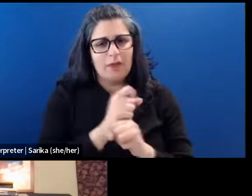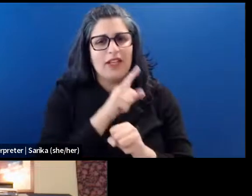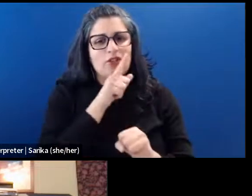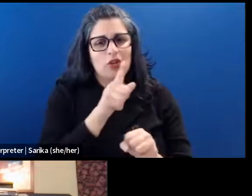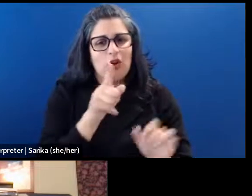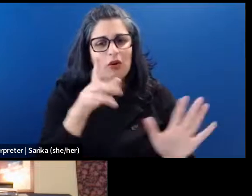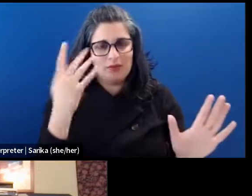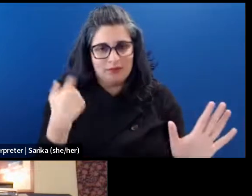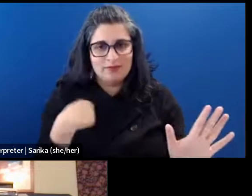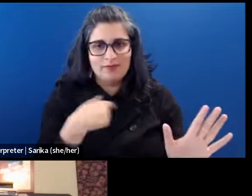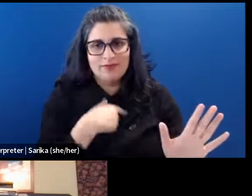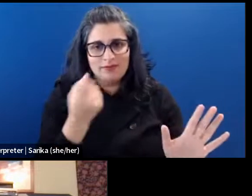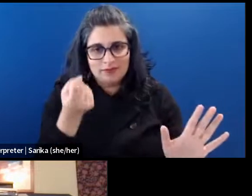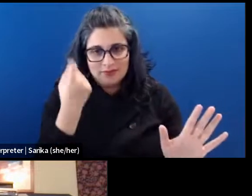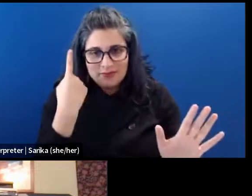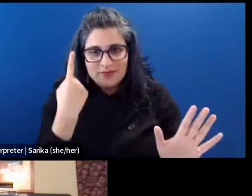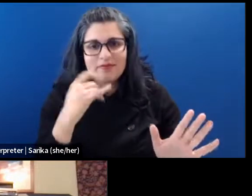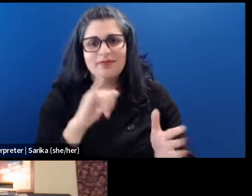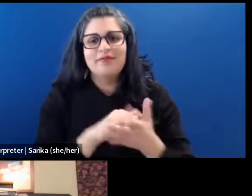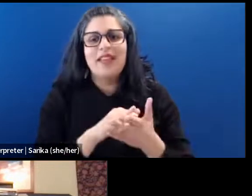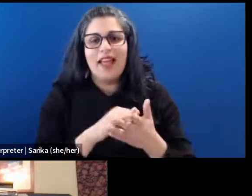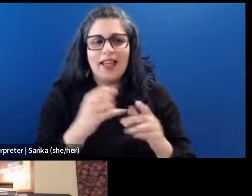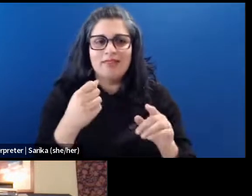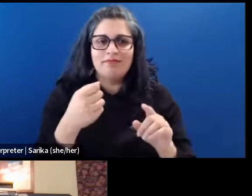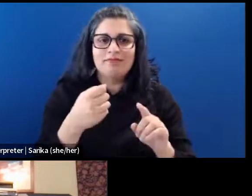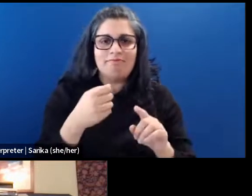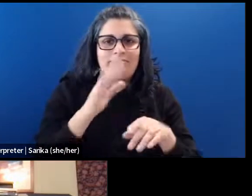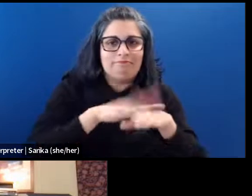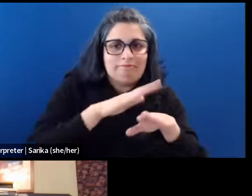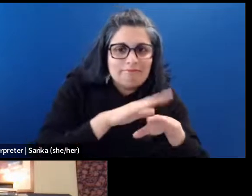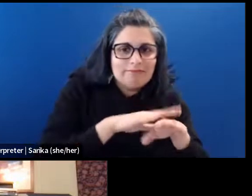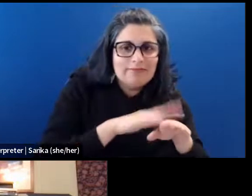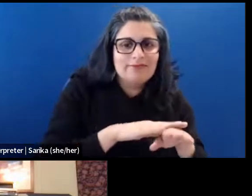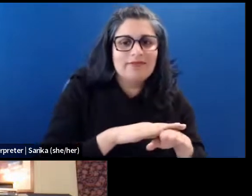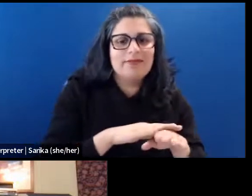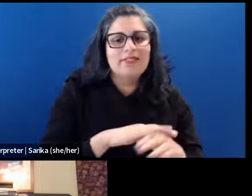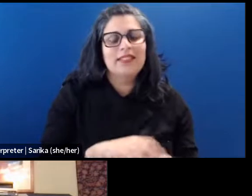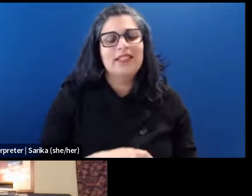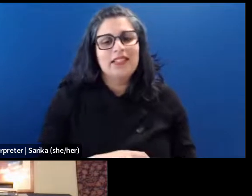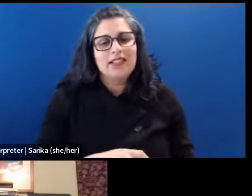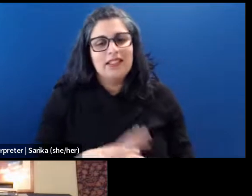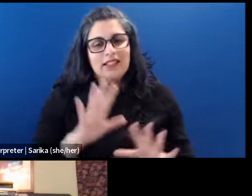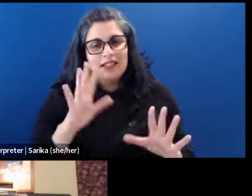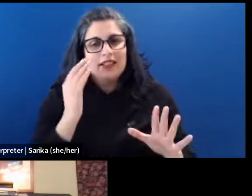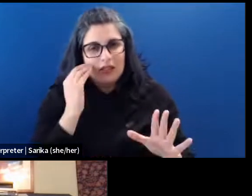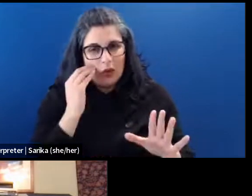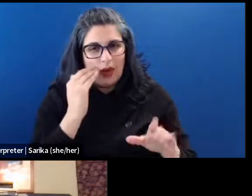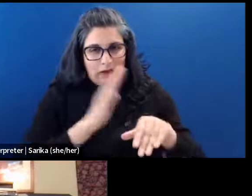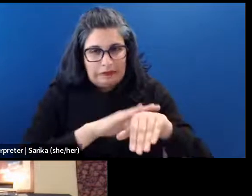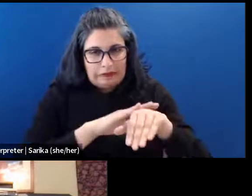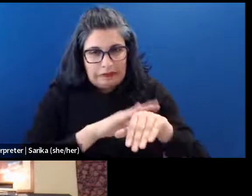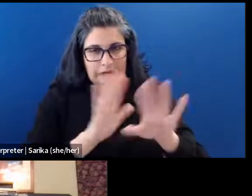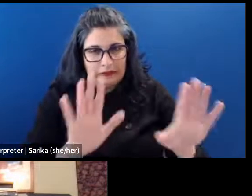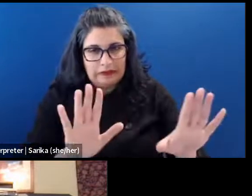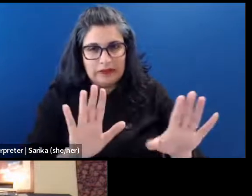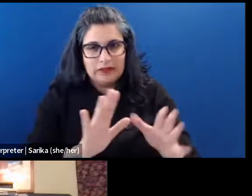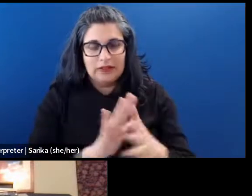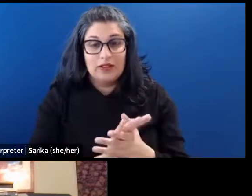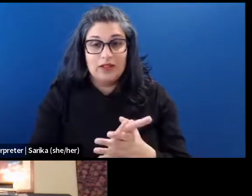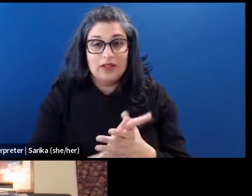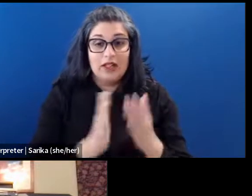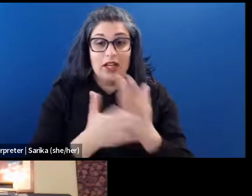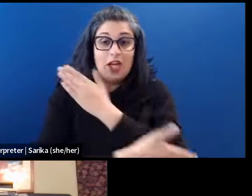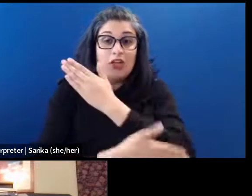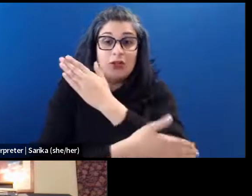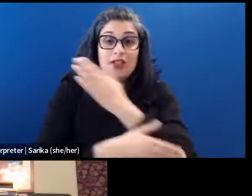we have that caveat in mind, not so much a caveat, but just that awareness in mind that